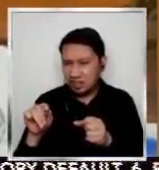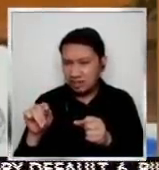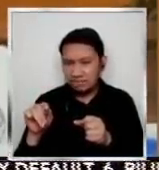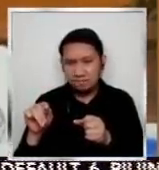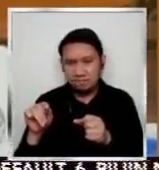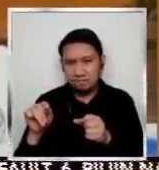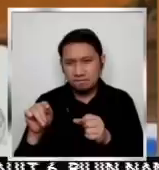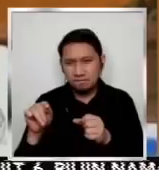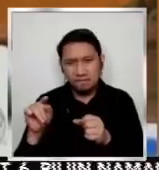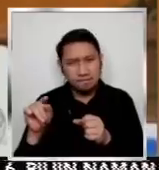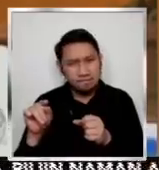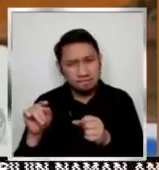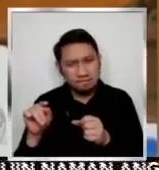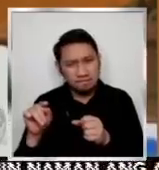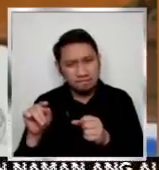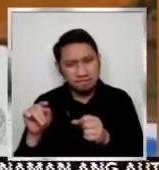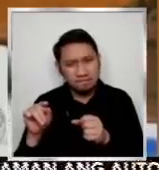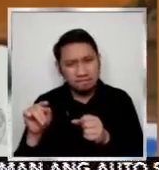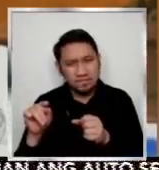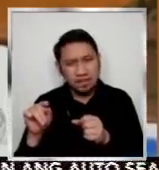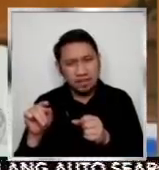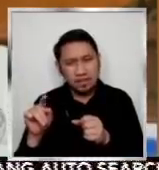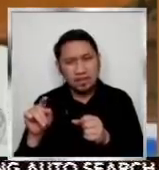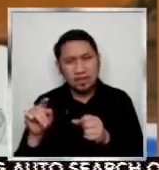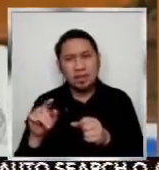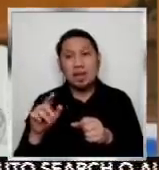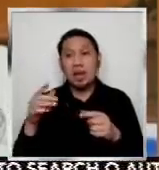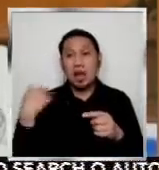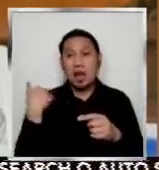ating task force,